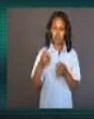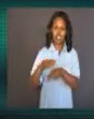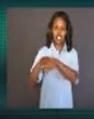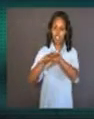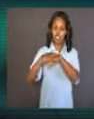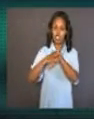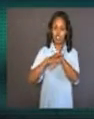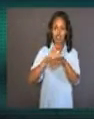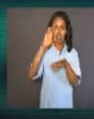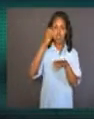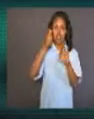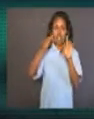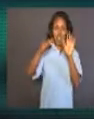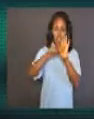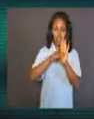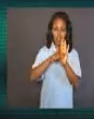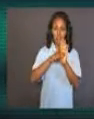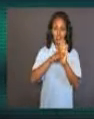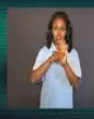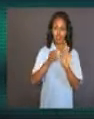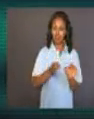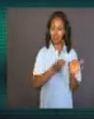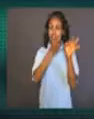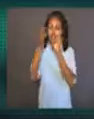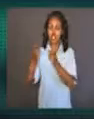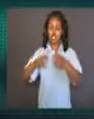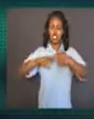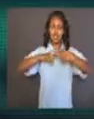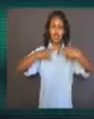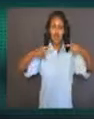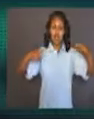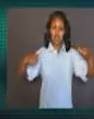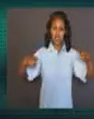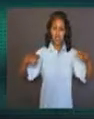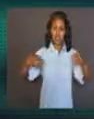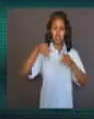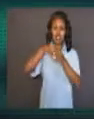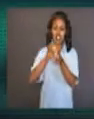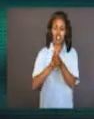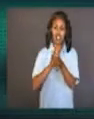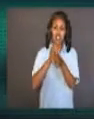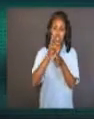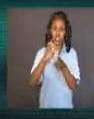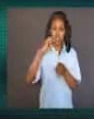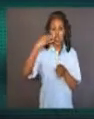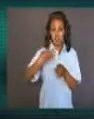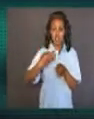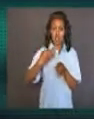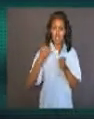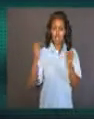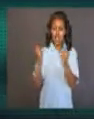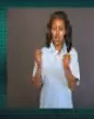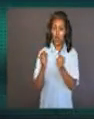of the cathode and travel along wires in the direction of the